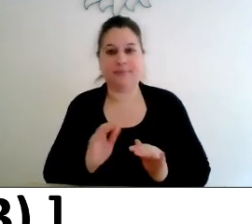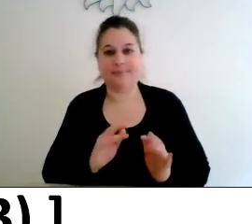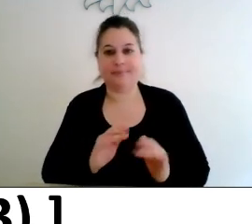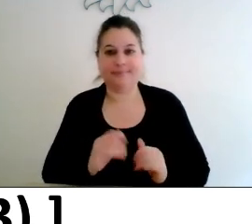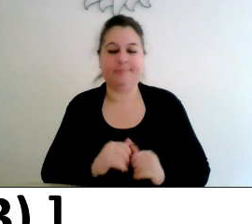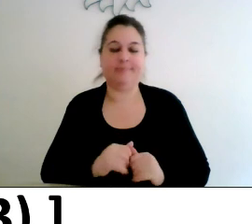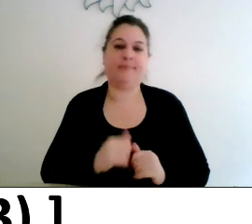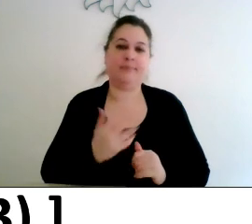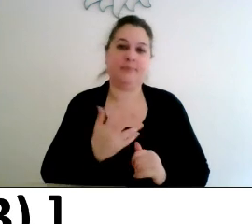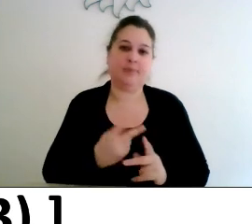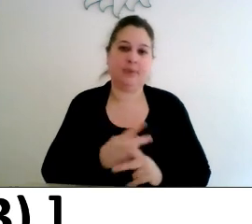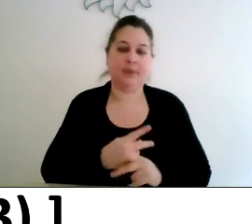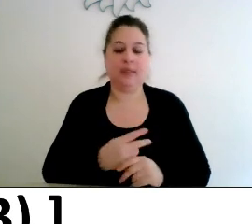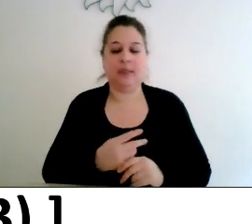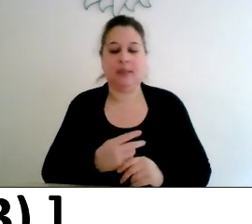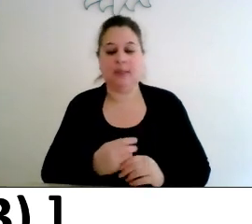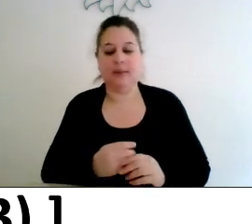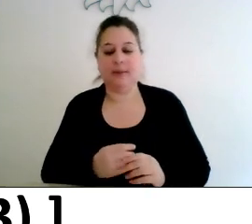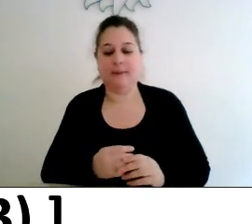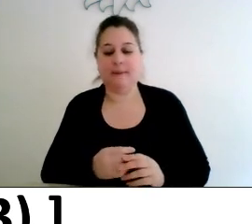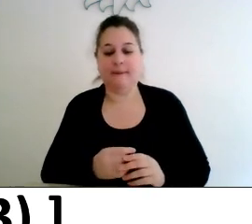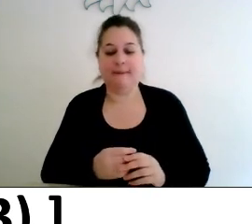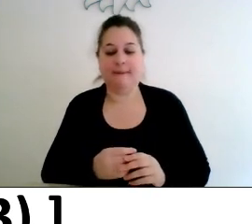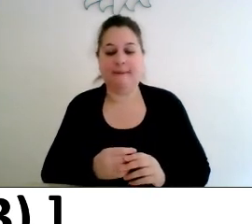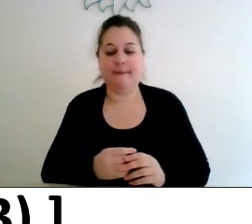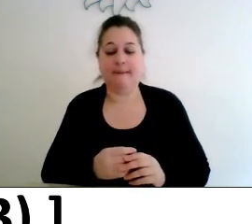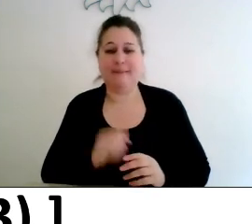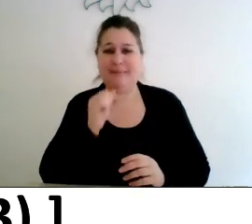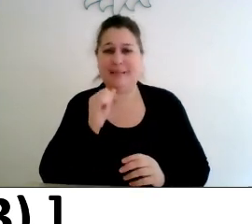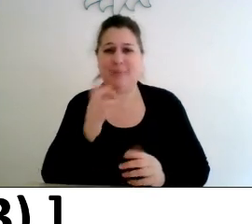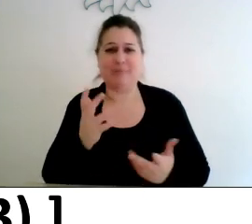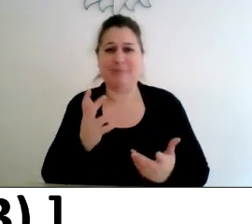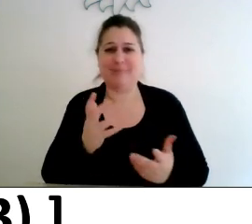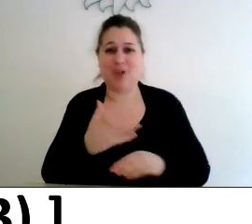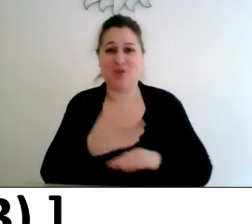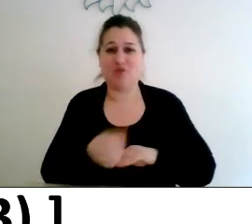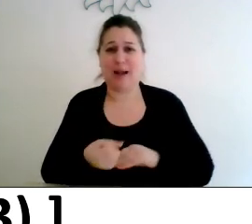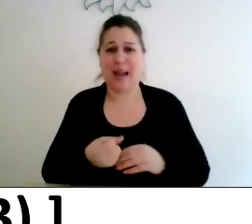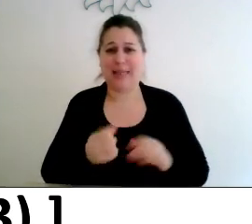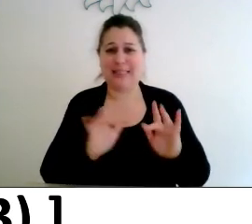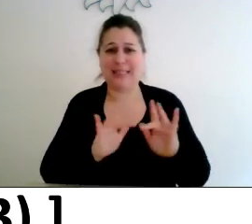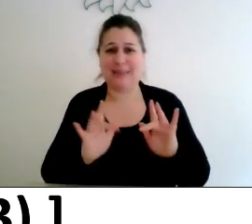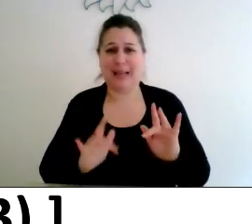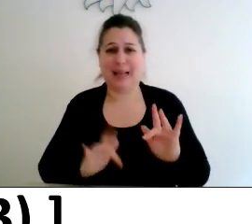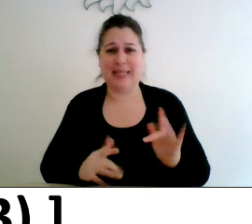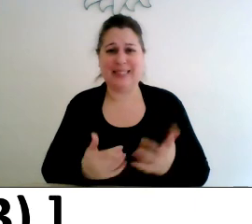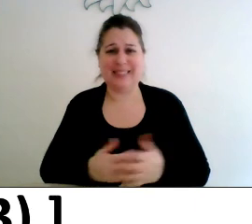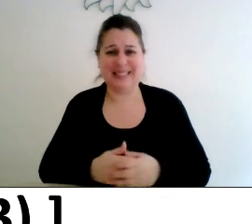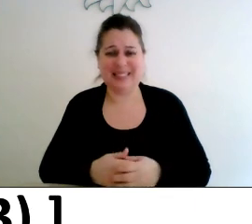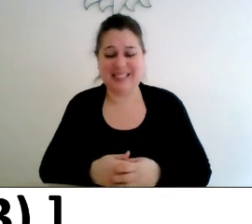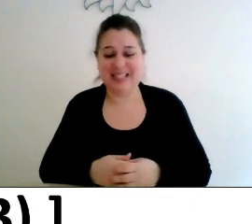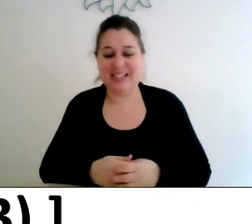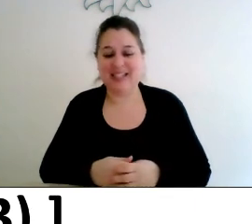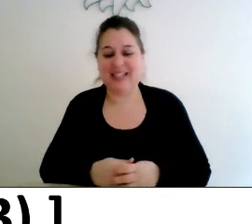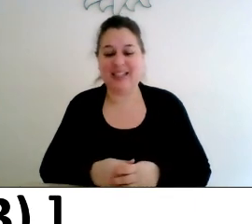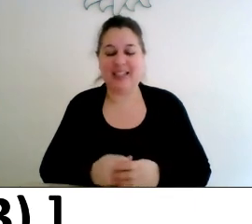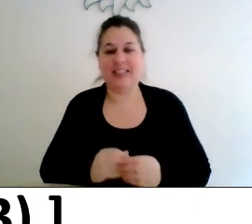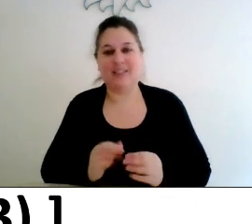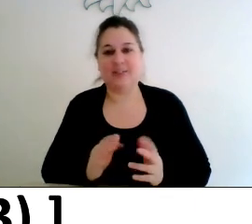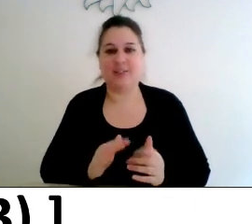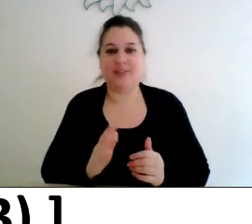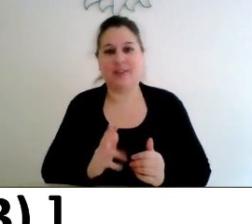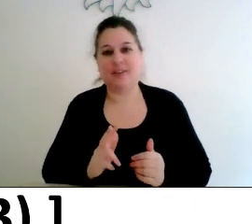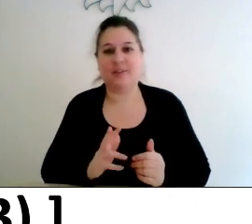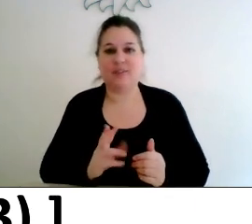10. Oh, I'm not going to have much room. 5 plus 32 is 35, 36, 37. So 37 minus